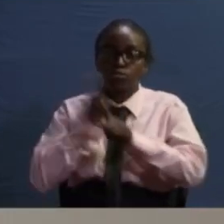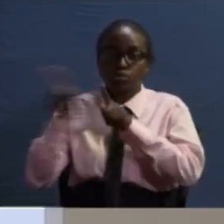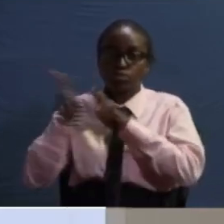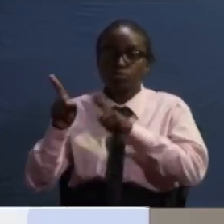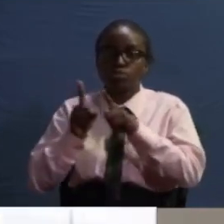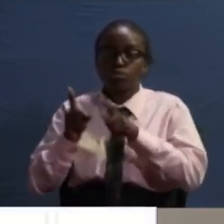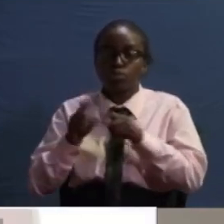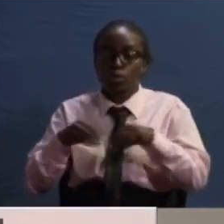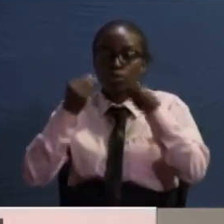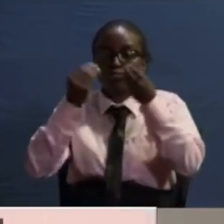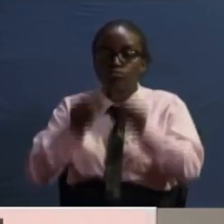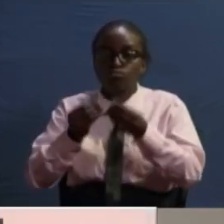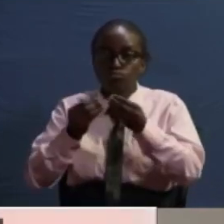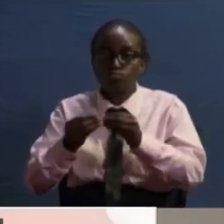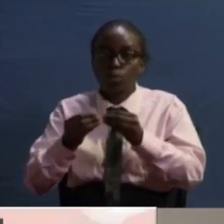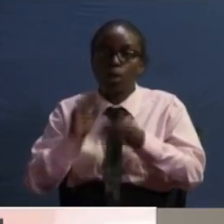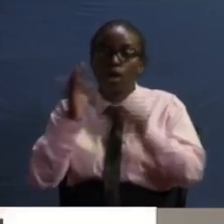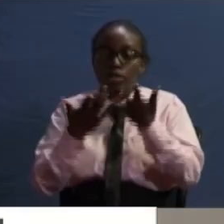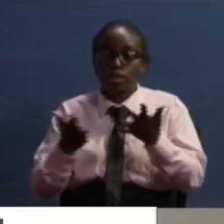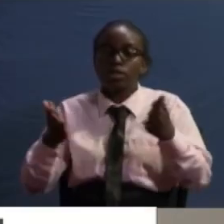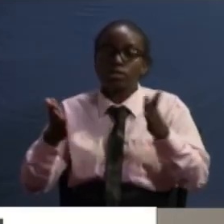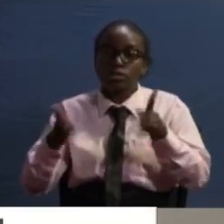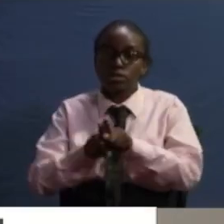consultants, equipment,